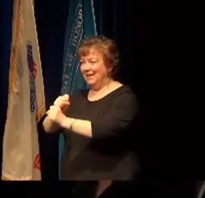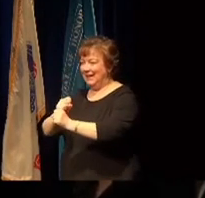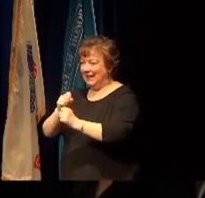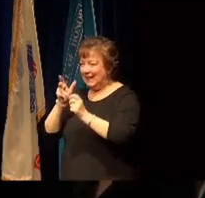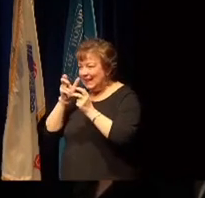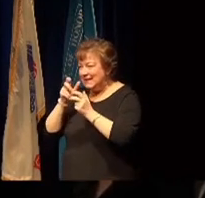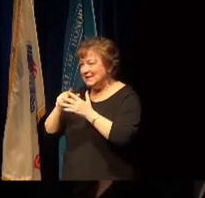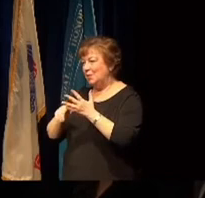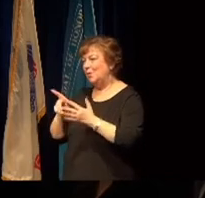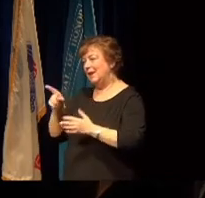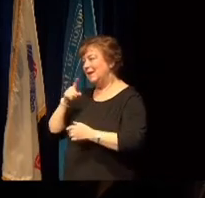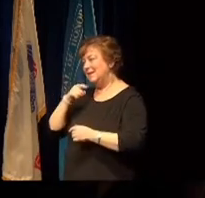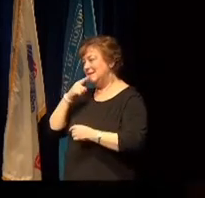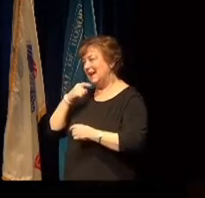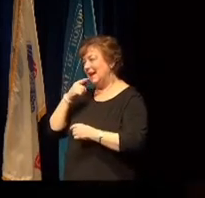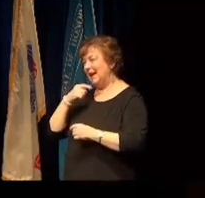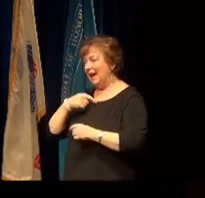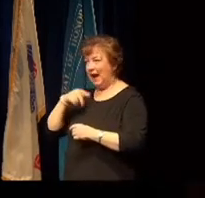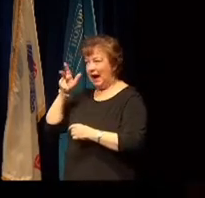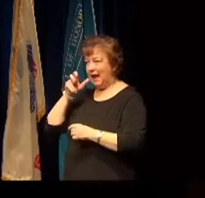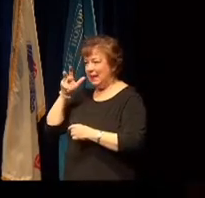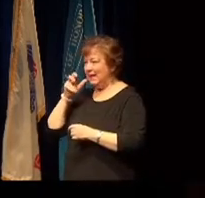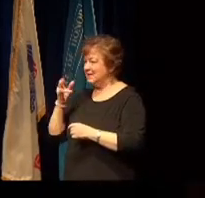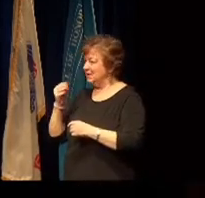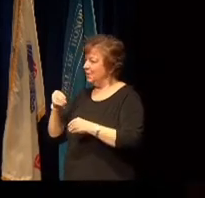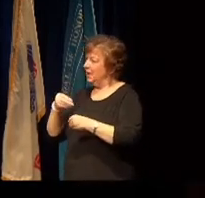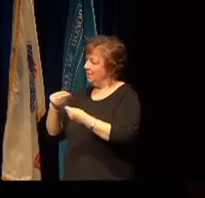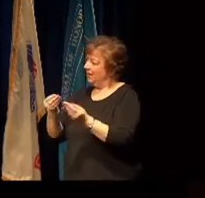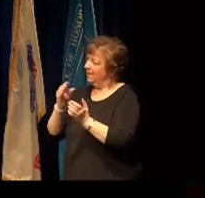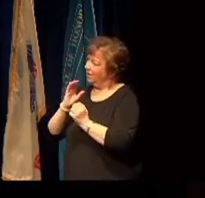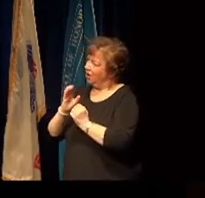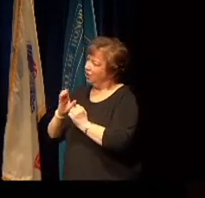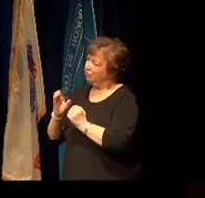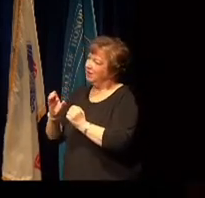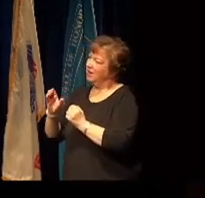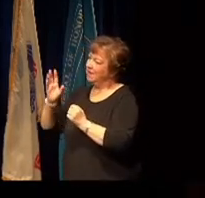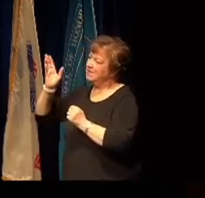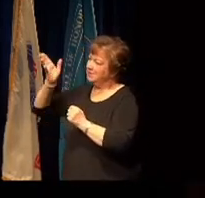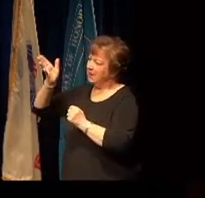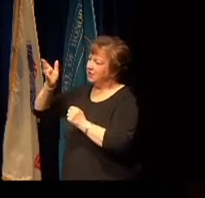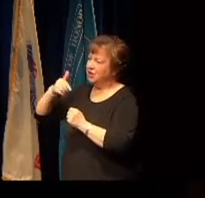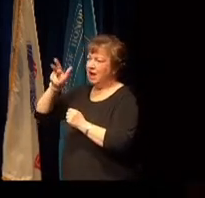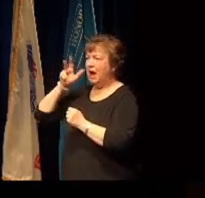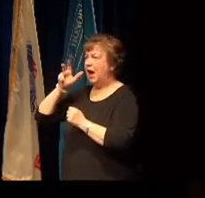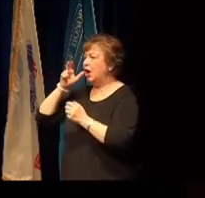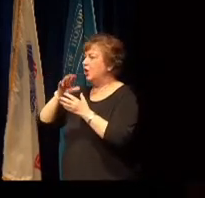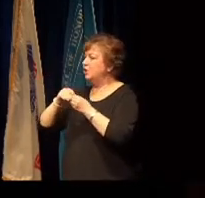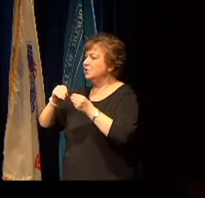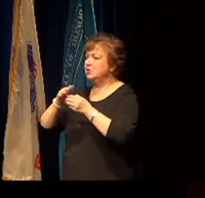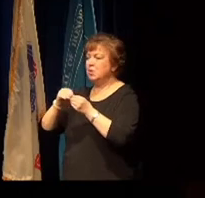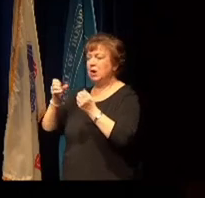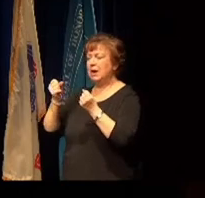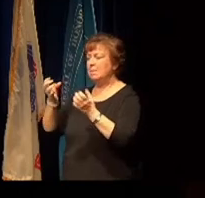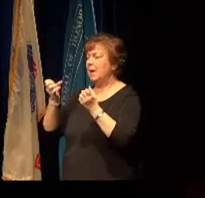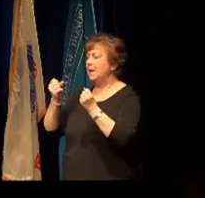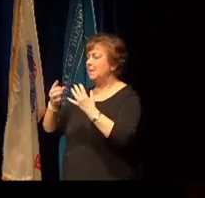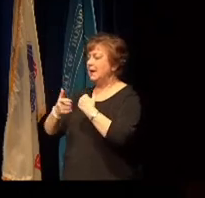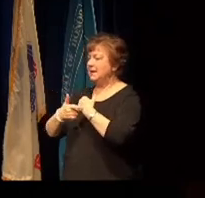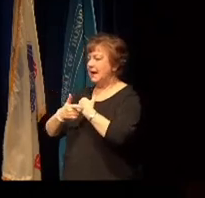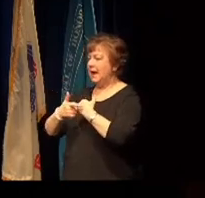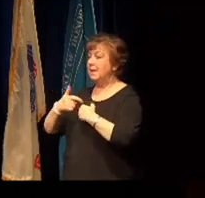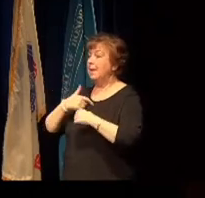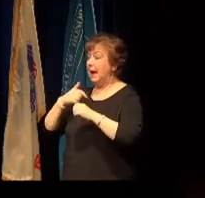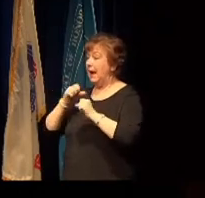did. I must have listened to him give hundreds of speeches over the years. I've heard the story so many times that I can recite his Medal of Honor